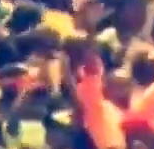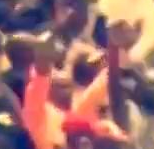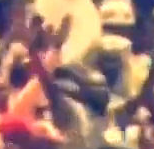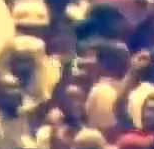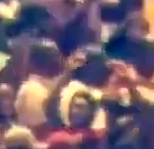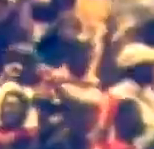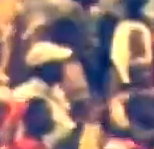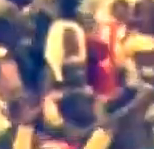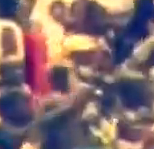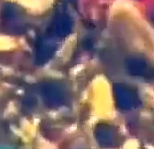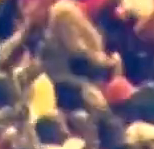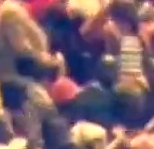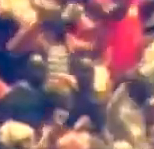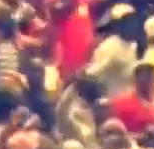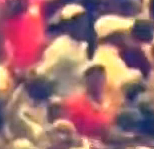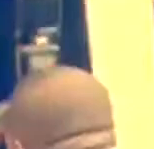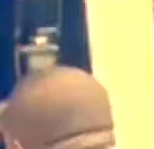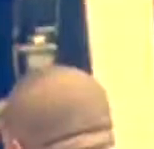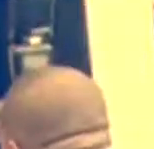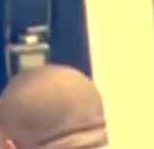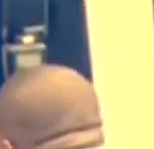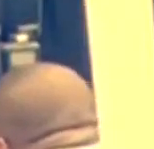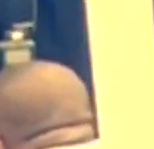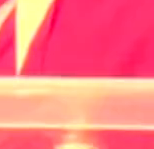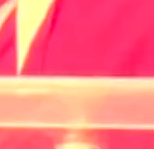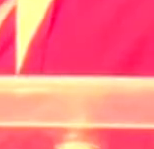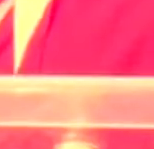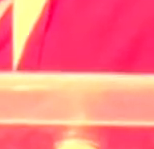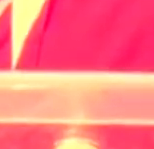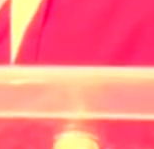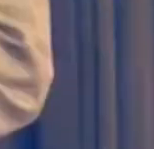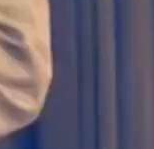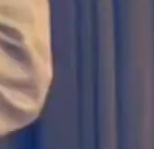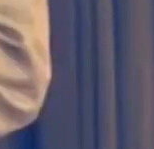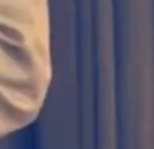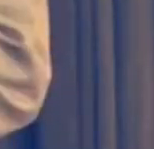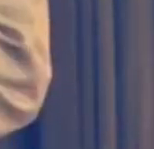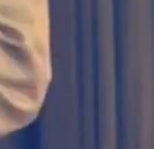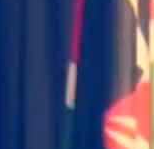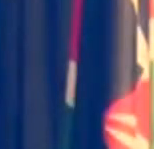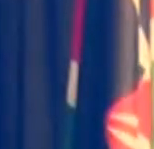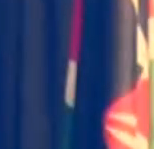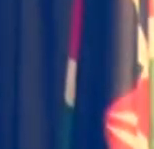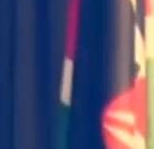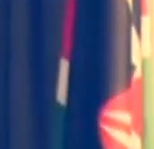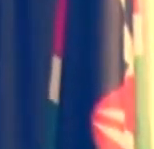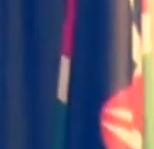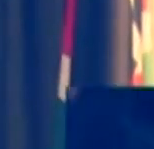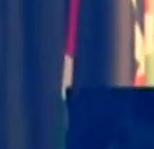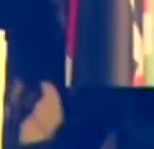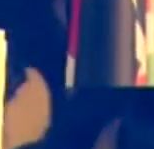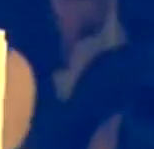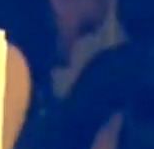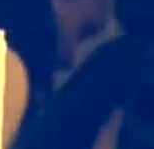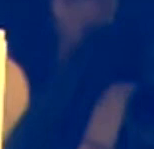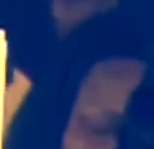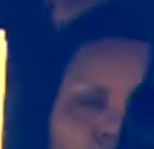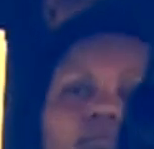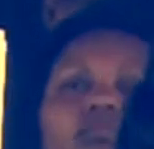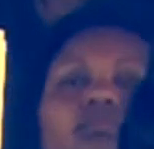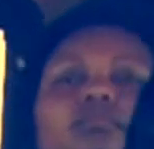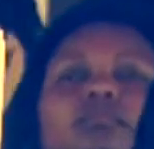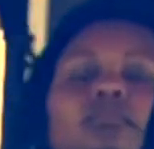After the dust settled on rigorous campaigns, Kenyans are waiting for elected leaders to deliver on their pledges. To have